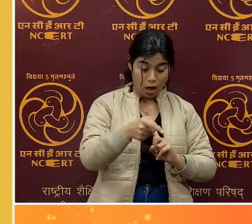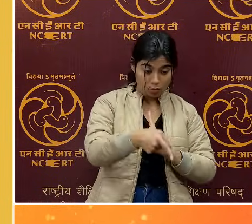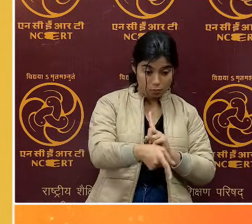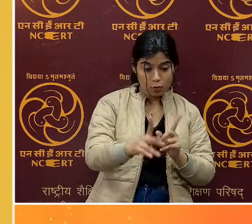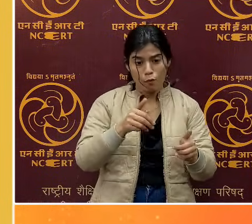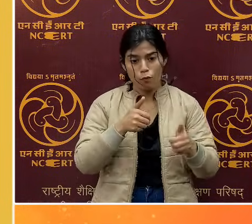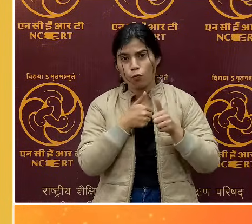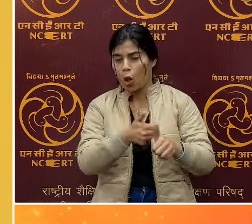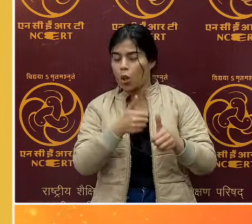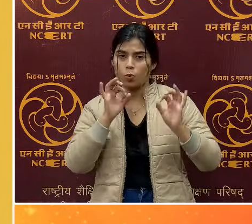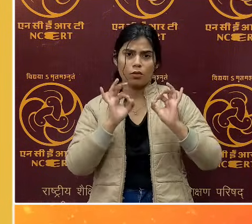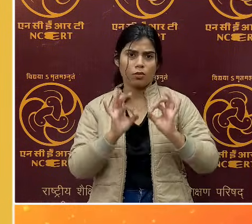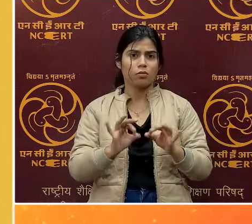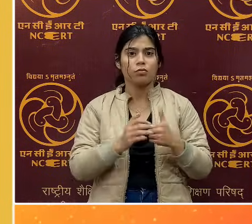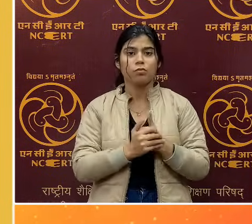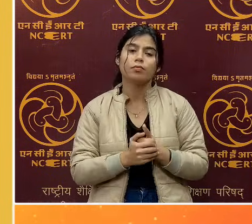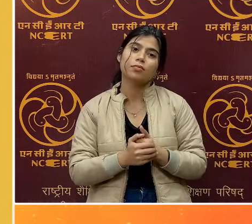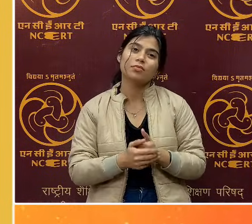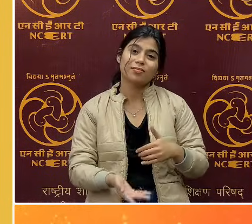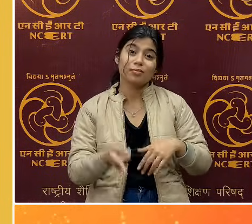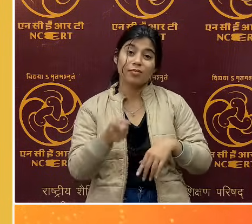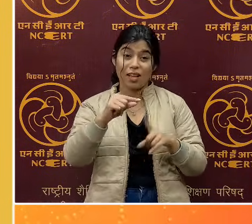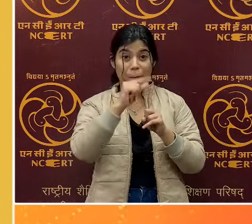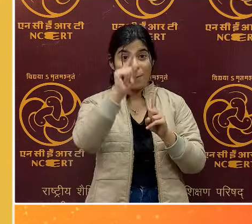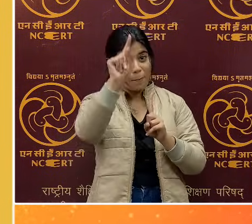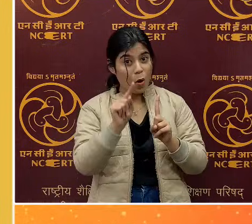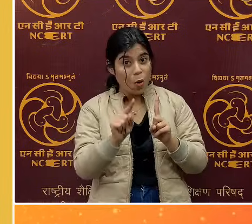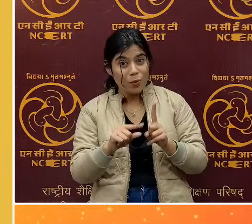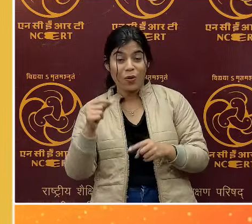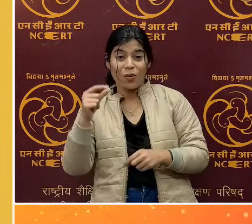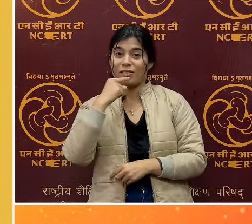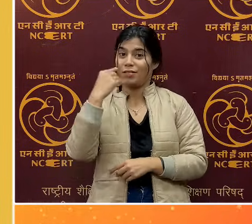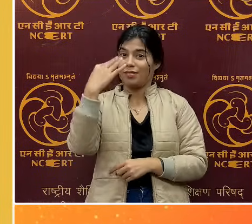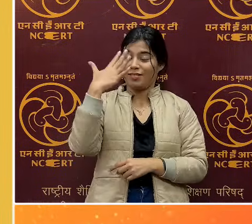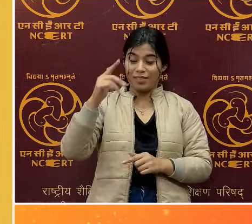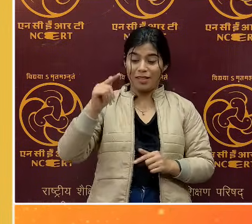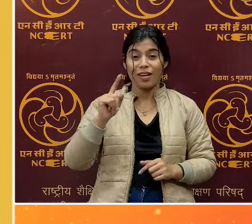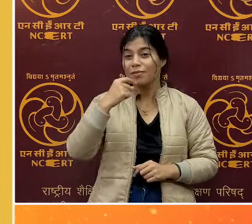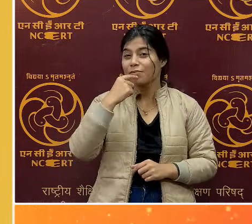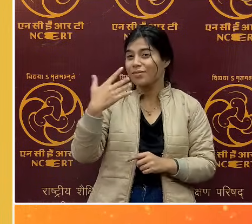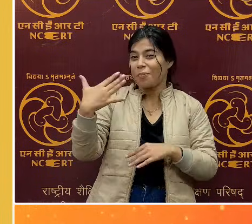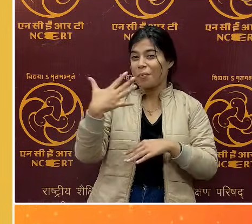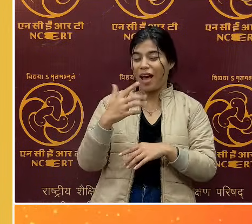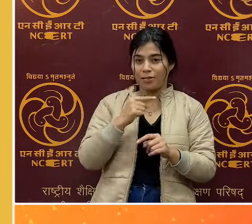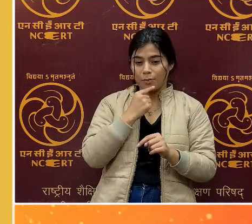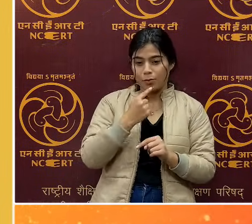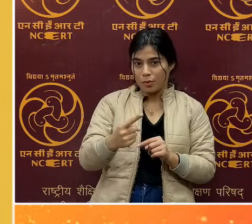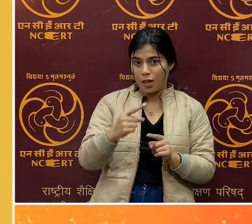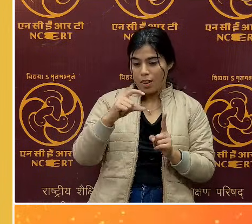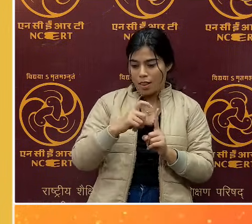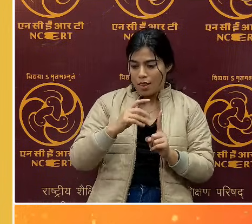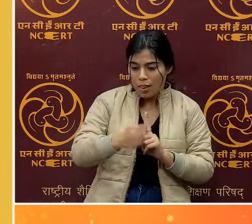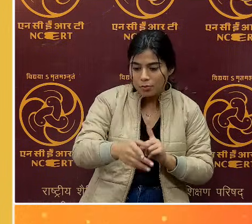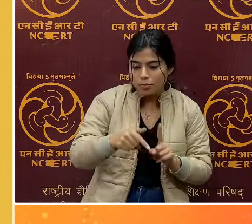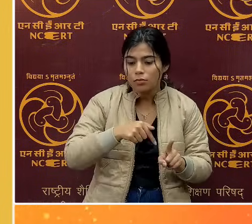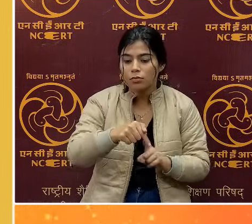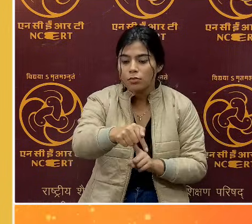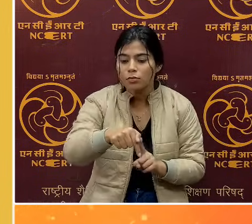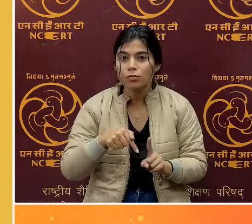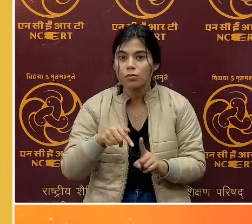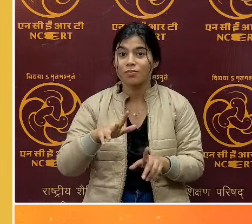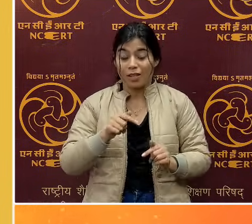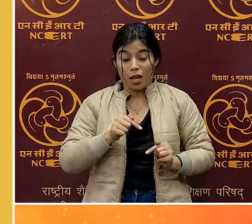right? Yes. So Okay. we have studied that property that light always travels in a straight path. So yes. if we see in